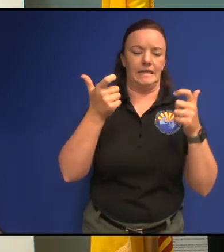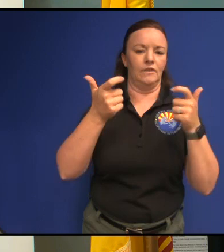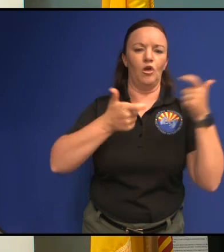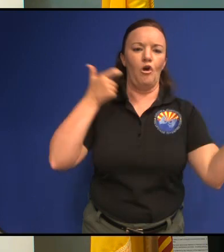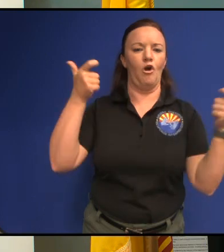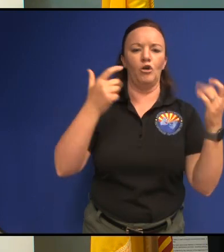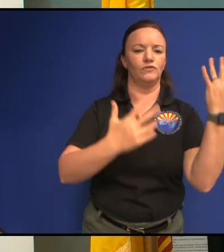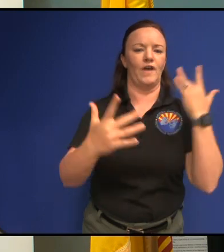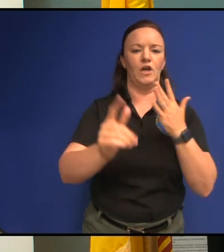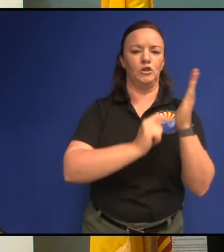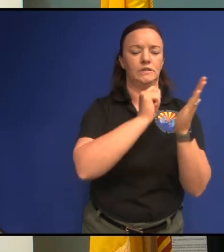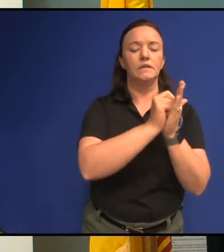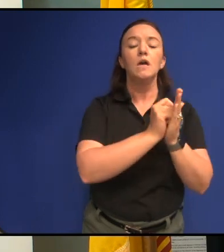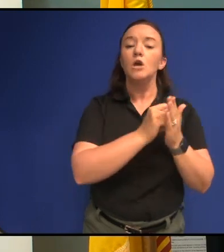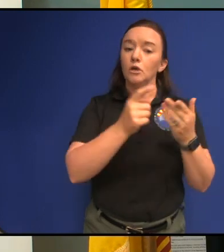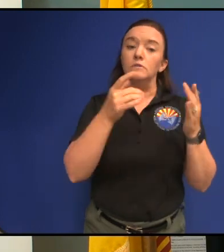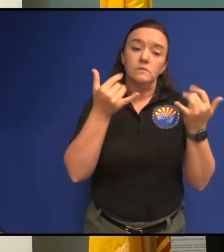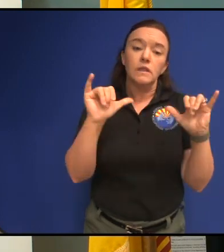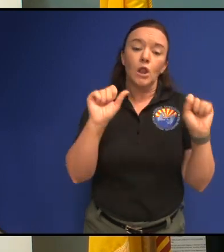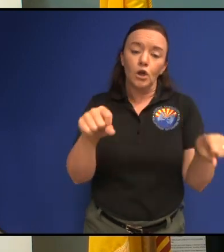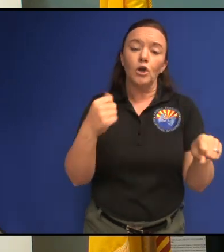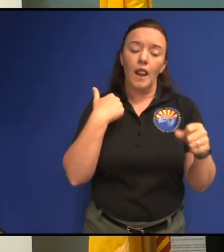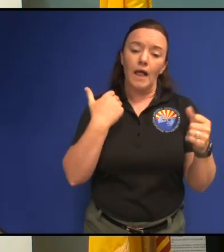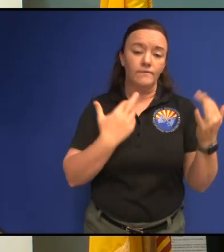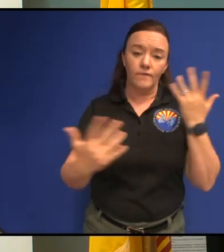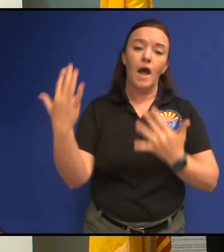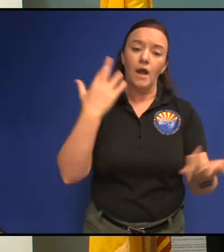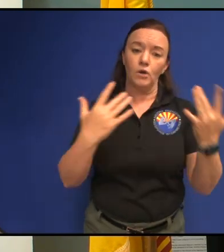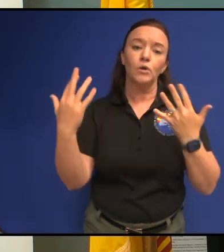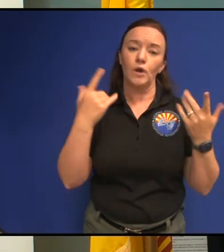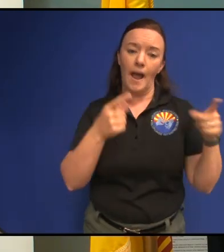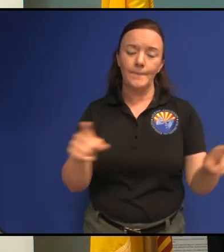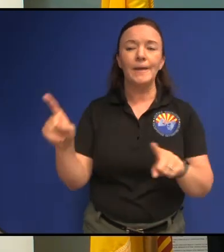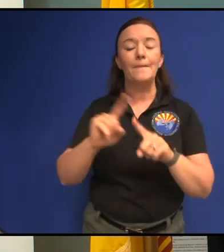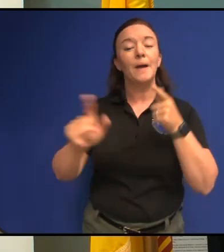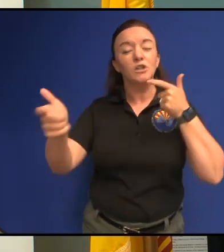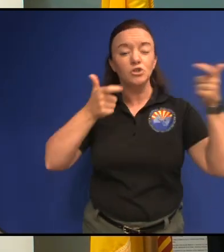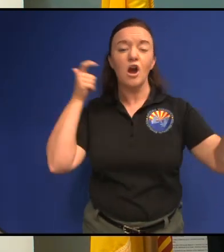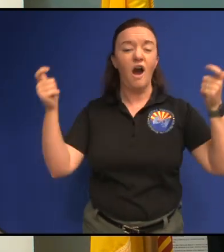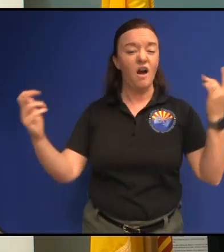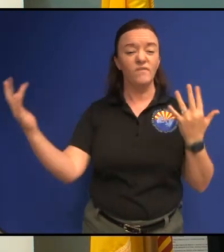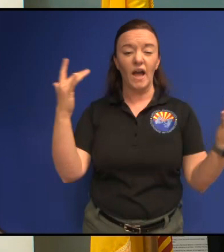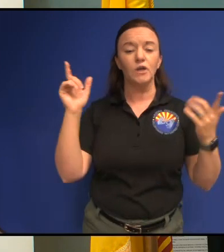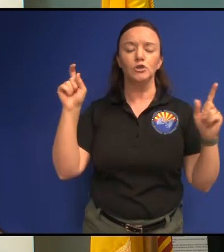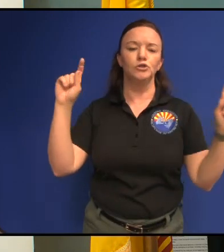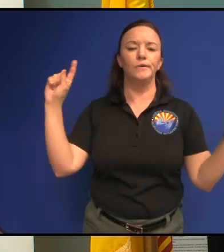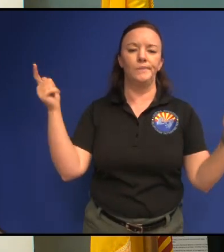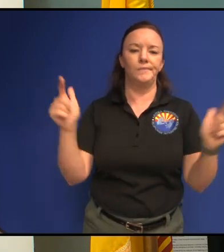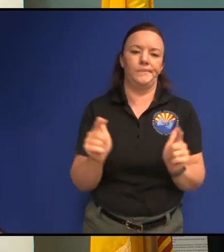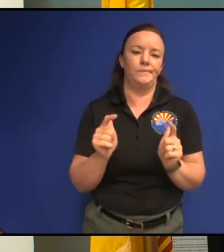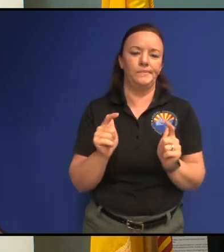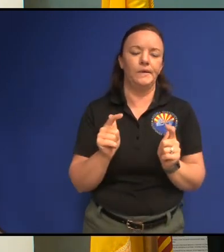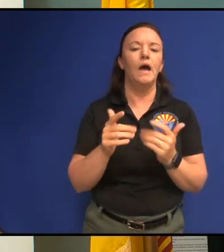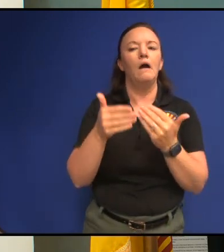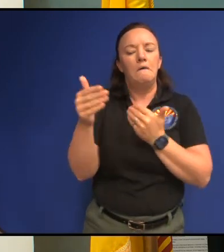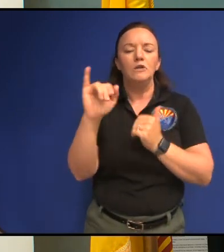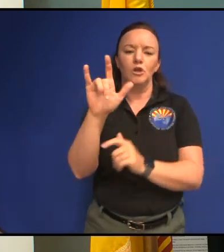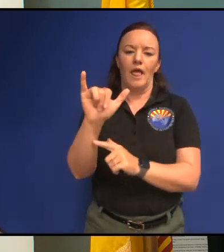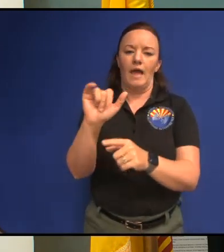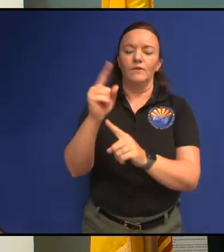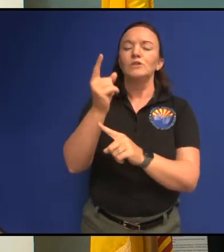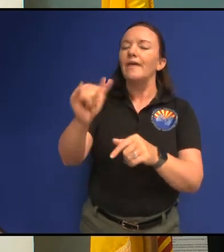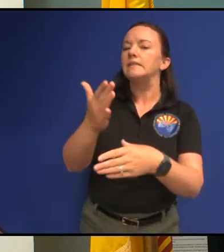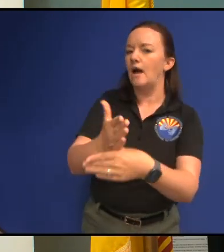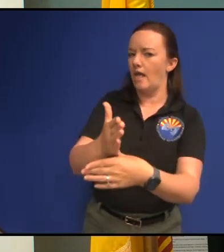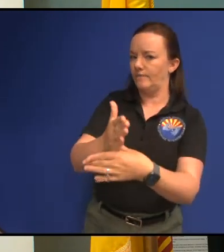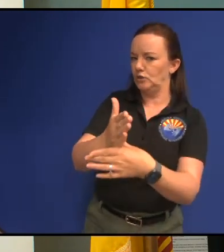can still have active fire going on, but large fires should become less of a problem as we head into July 1st on average. But